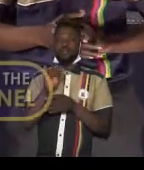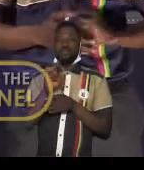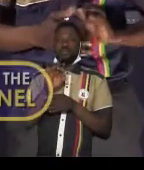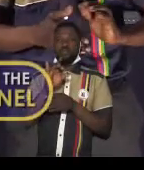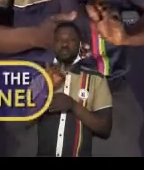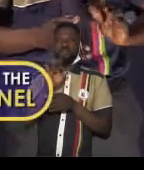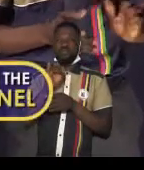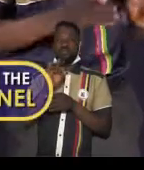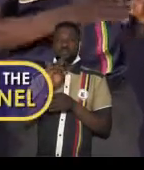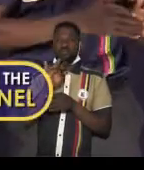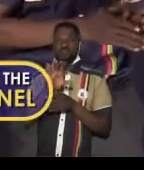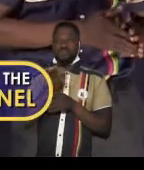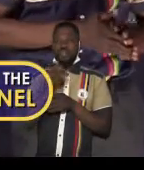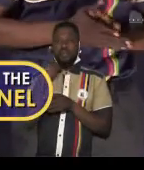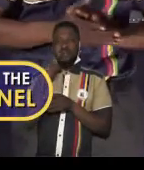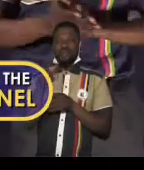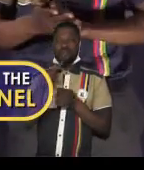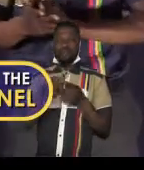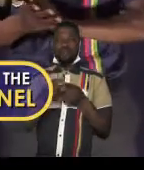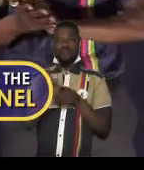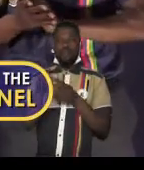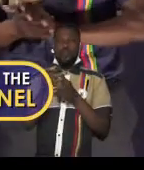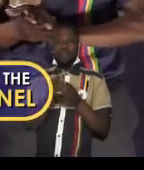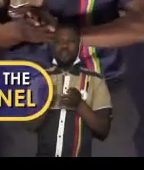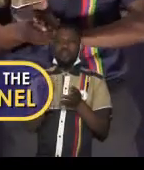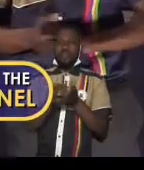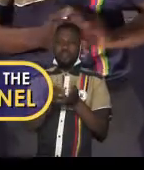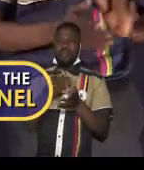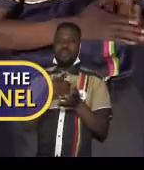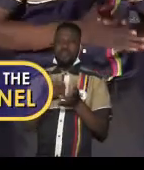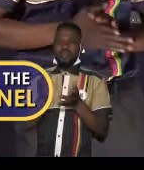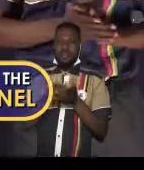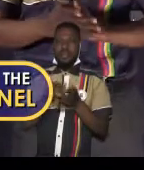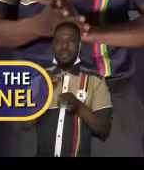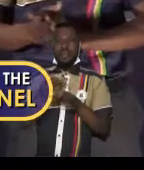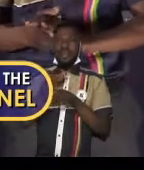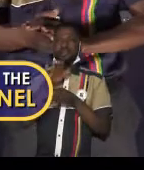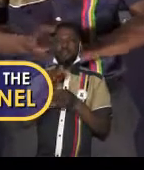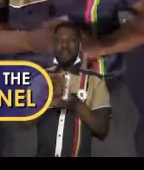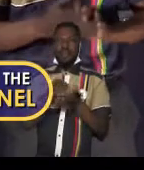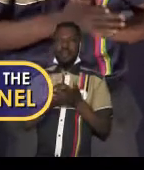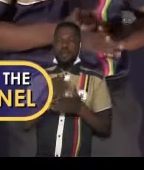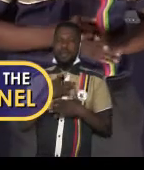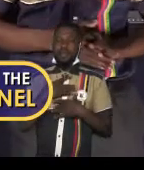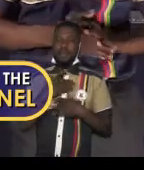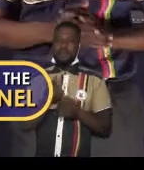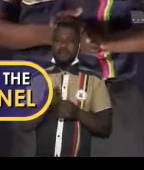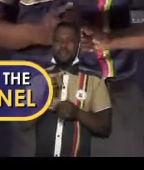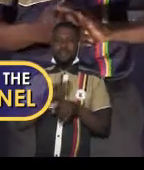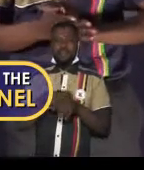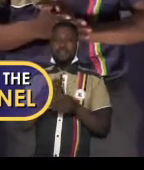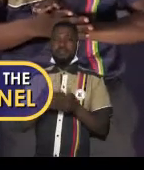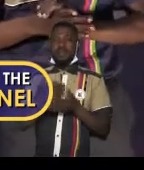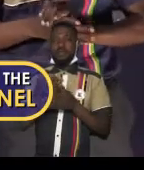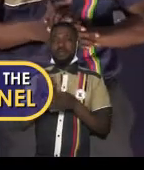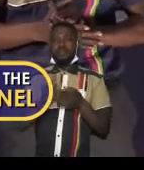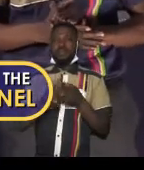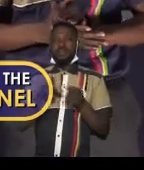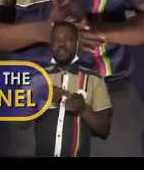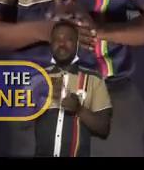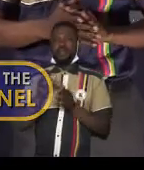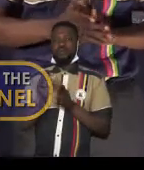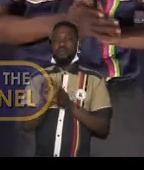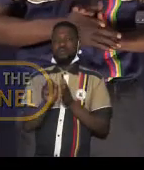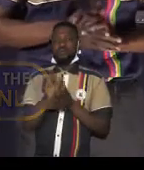channel for you to watch over and over again at your own preferred time. Subscribe to Lagos UBEB YouTube channel